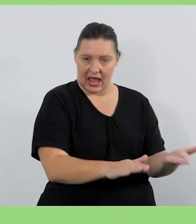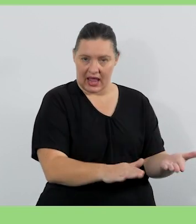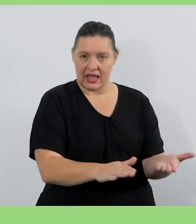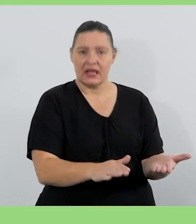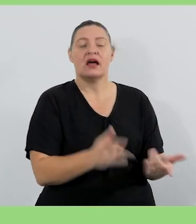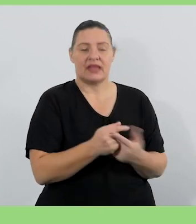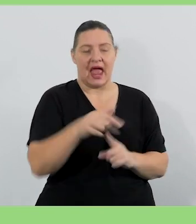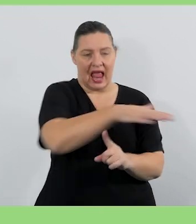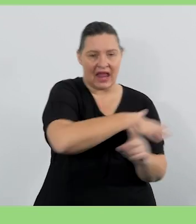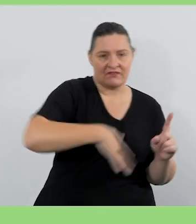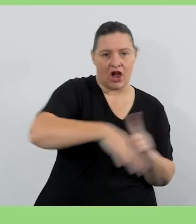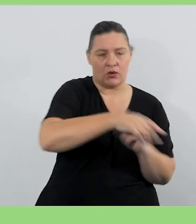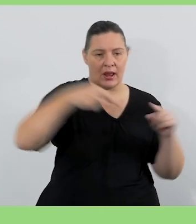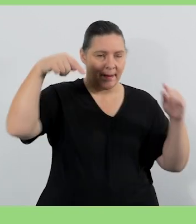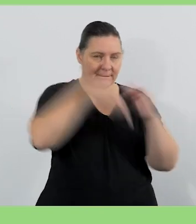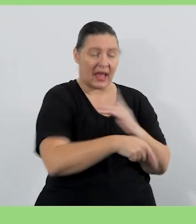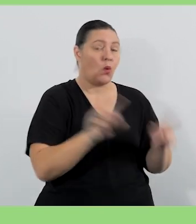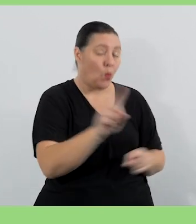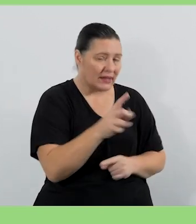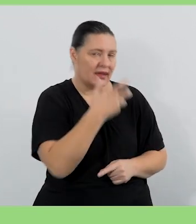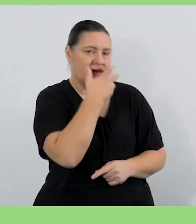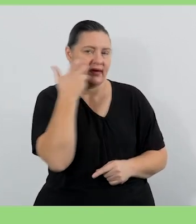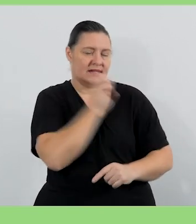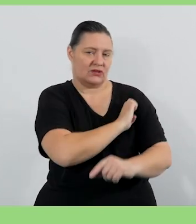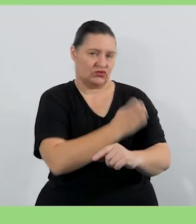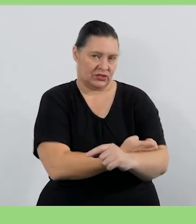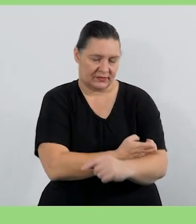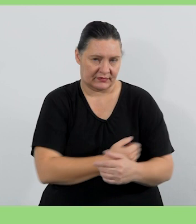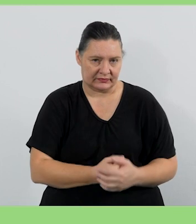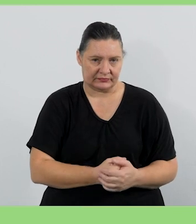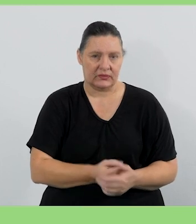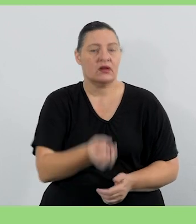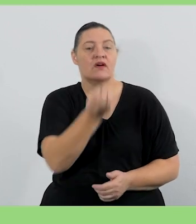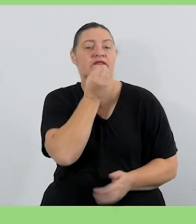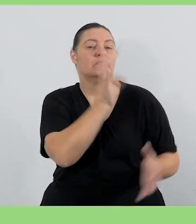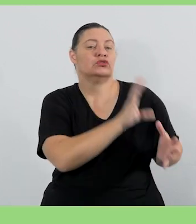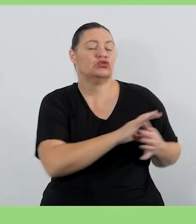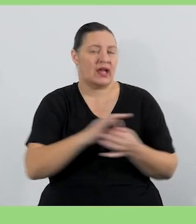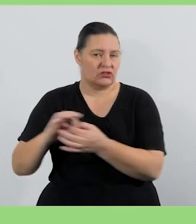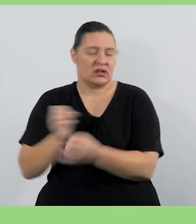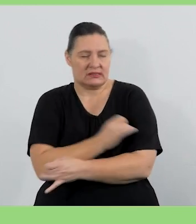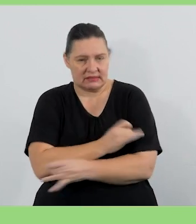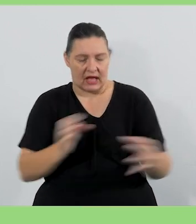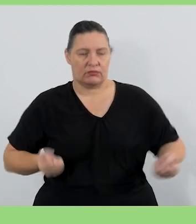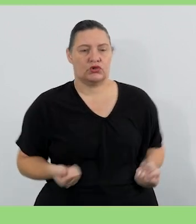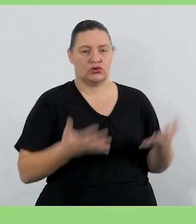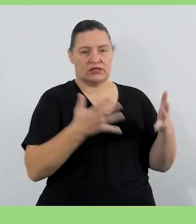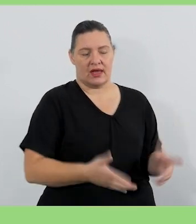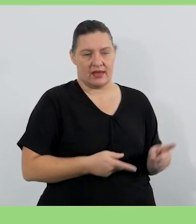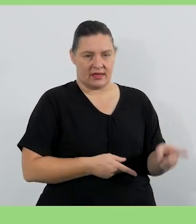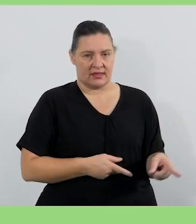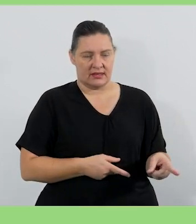back into the environment as heat energy. The food chains always start with a